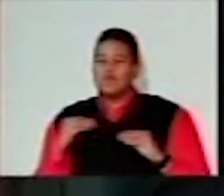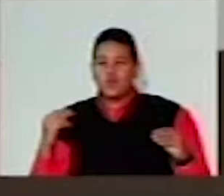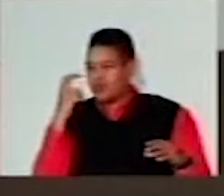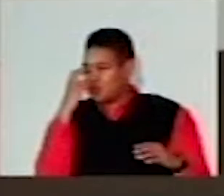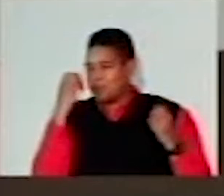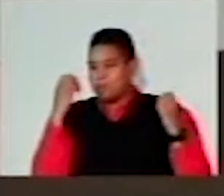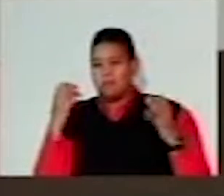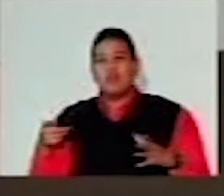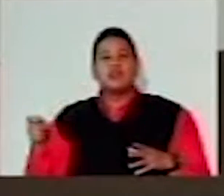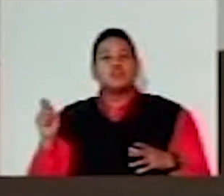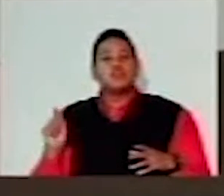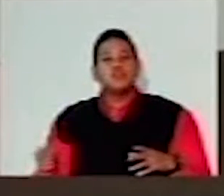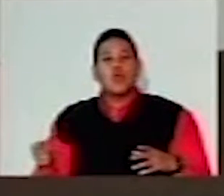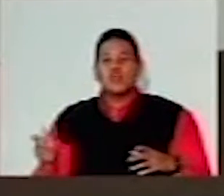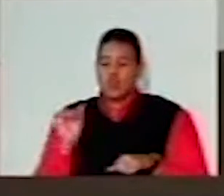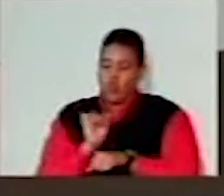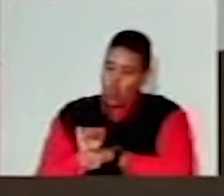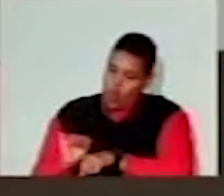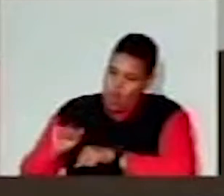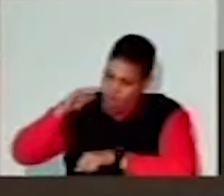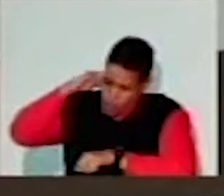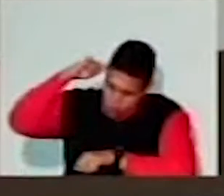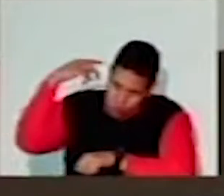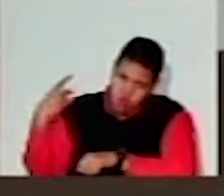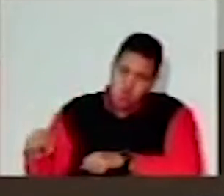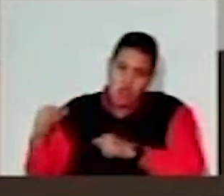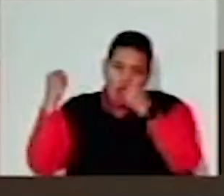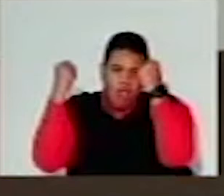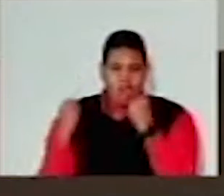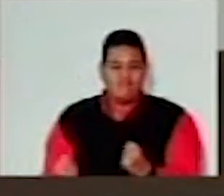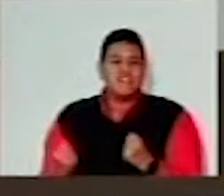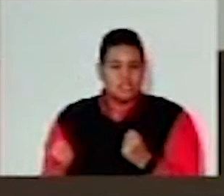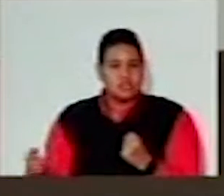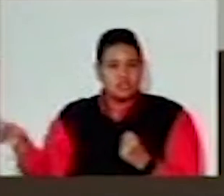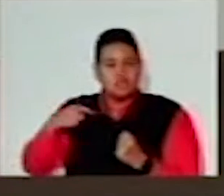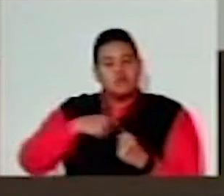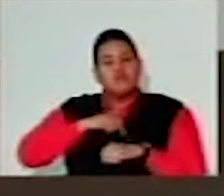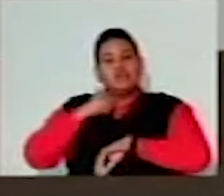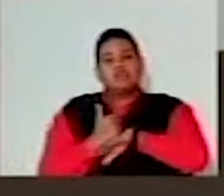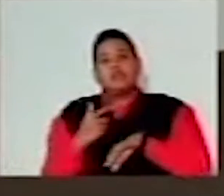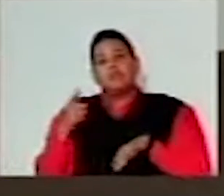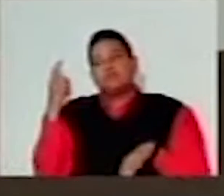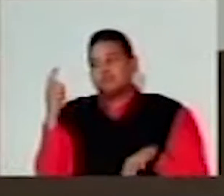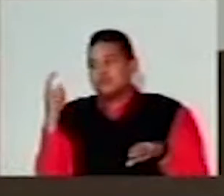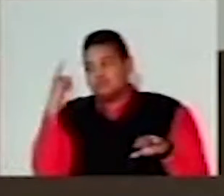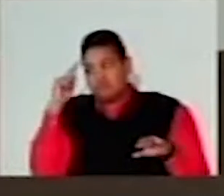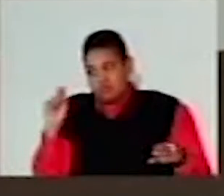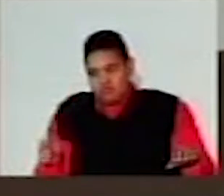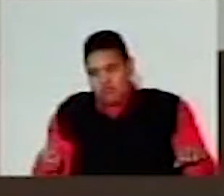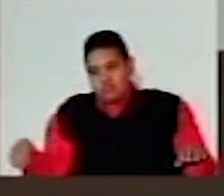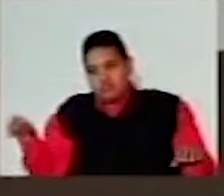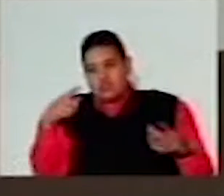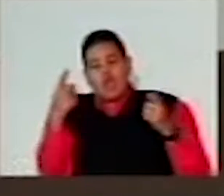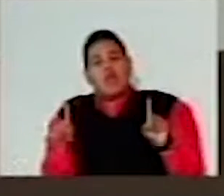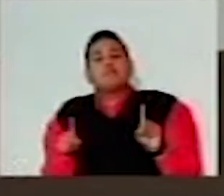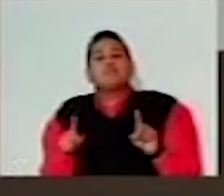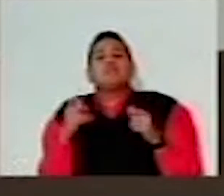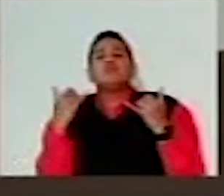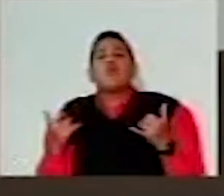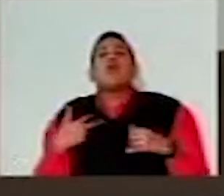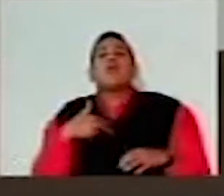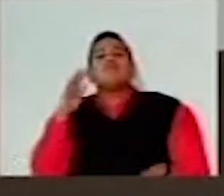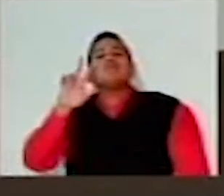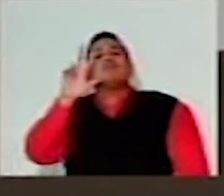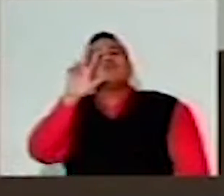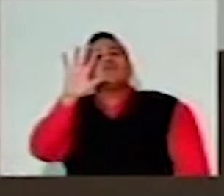them are overworked. We do have the establishment of 40 judges, but we only now have